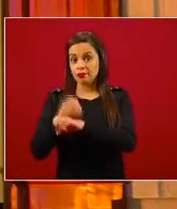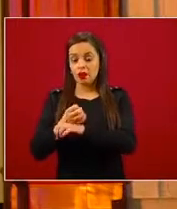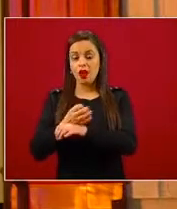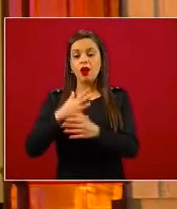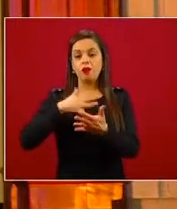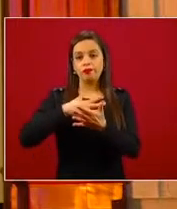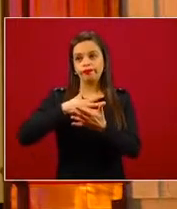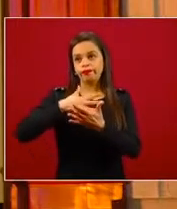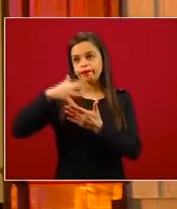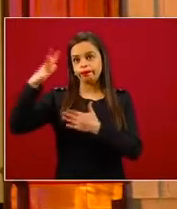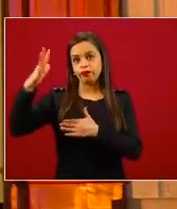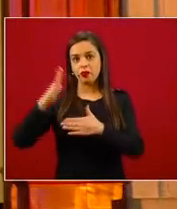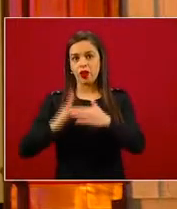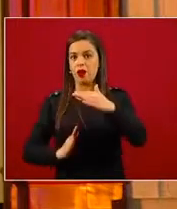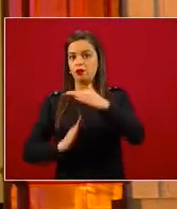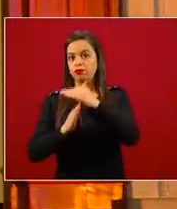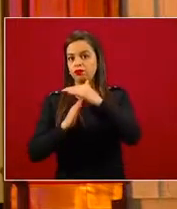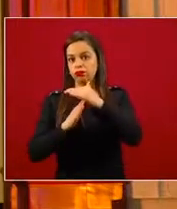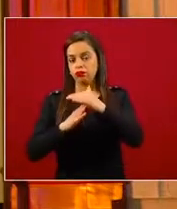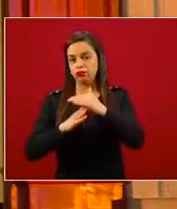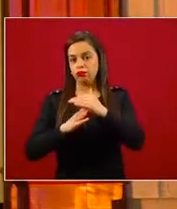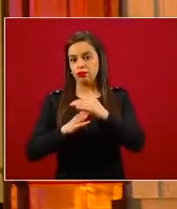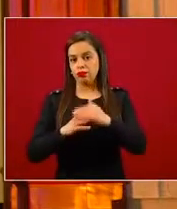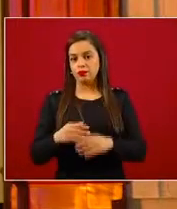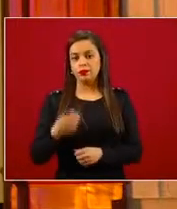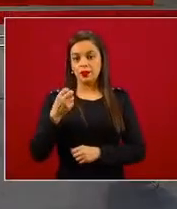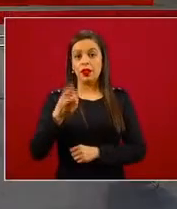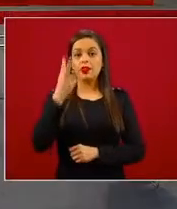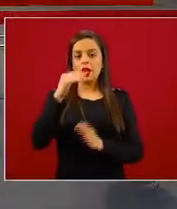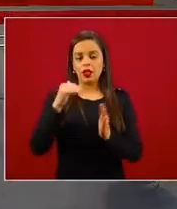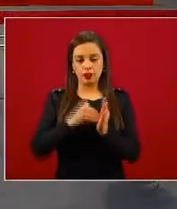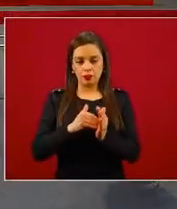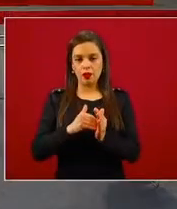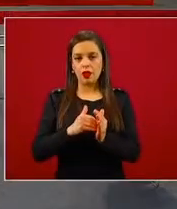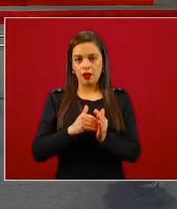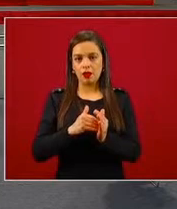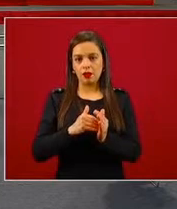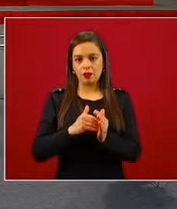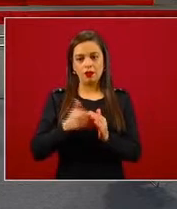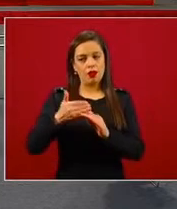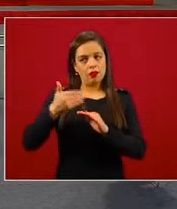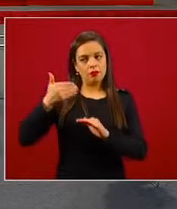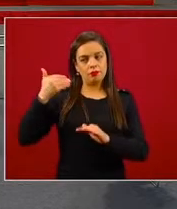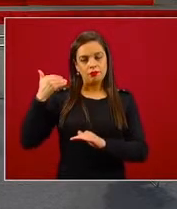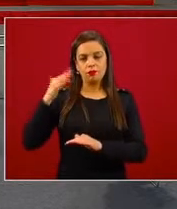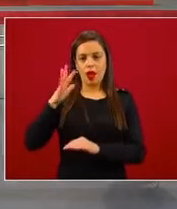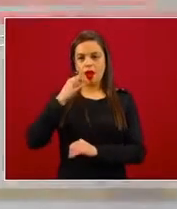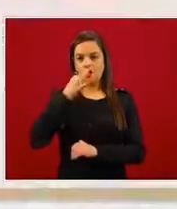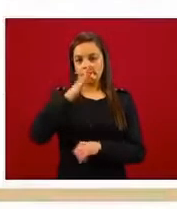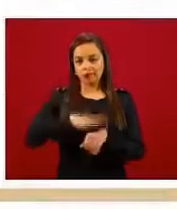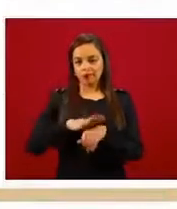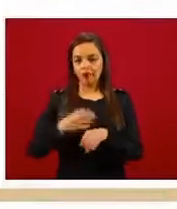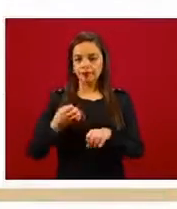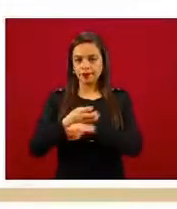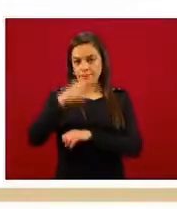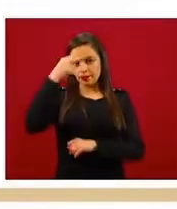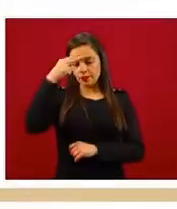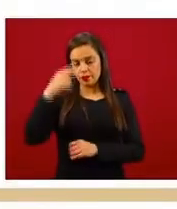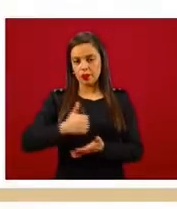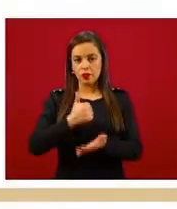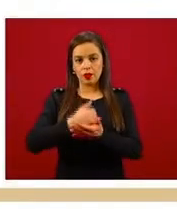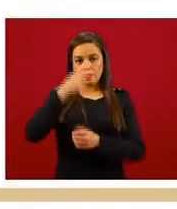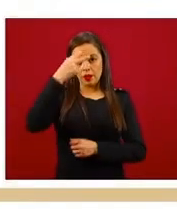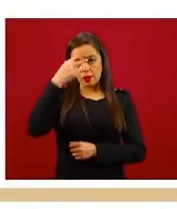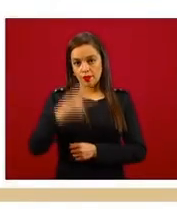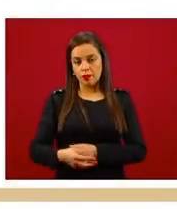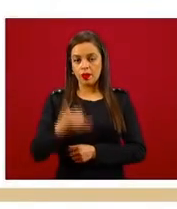We still la continue máxima to have escala, que son 3 esos 3,000 casos, ya los veníamos that diciendo are en días above previos: the la line that Ciudad de we have México, la Ciudad de scheduled, México and